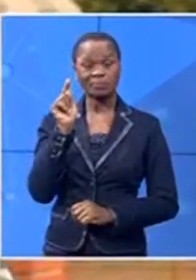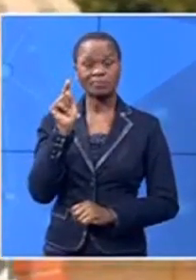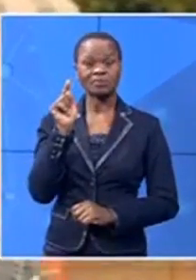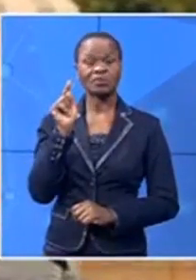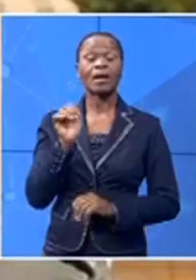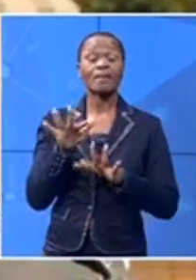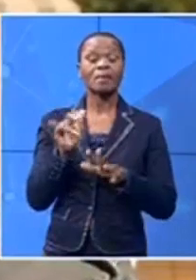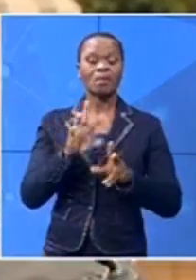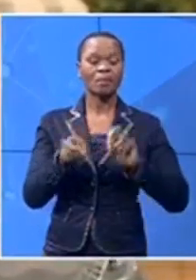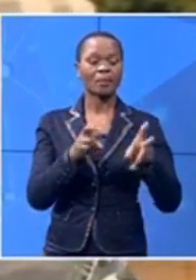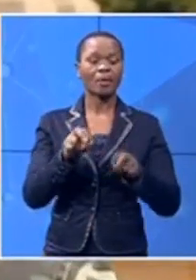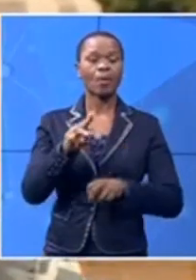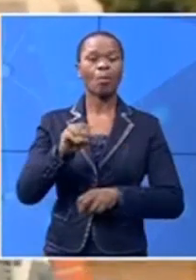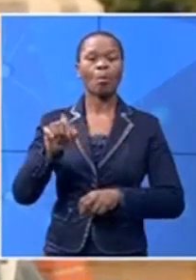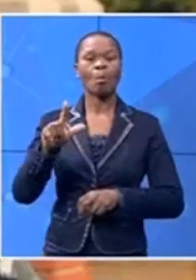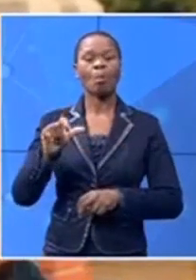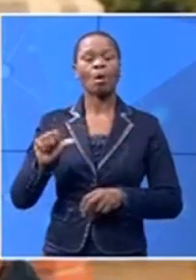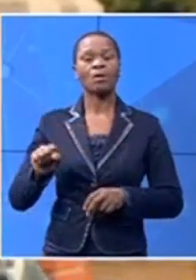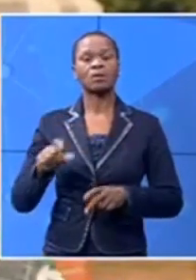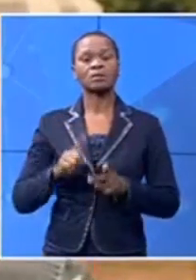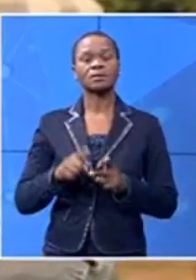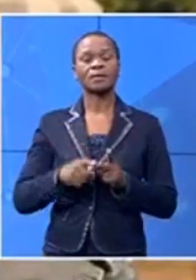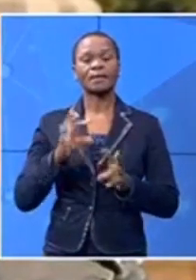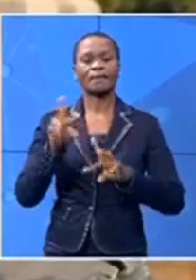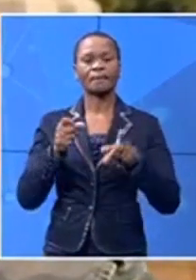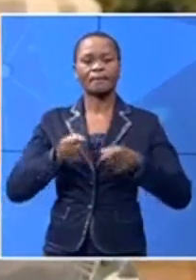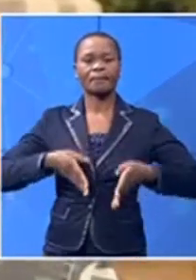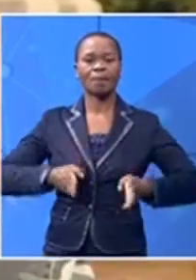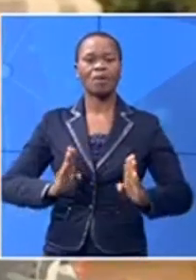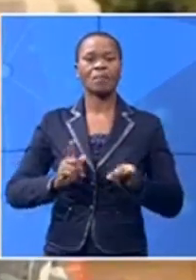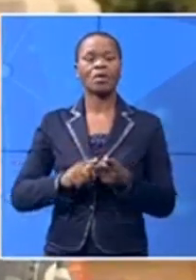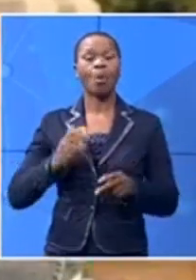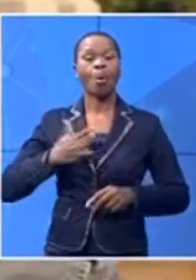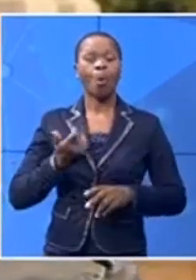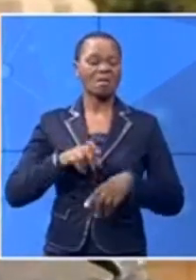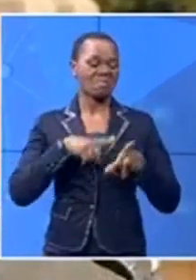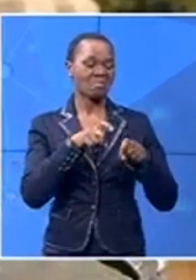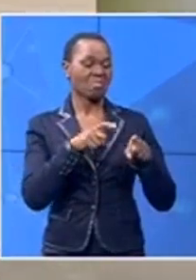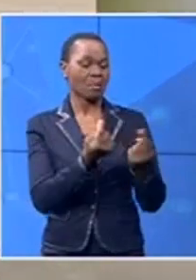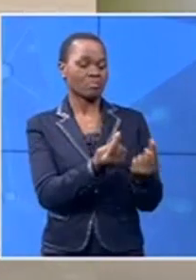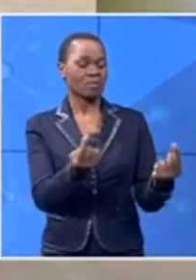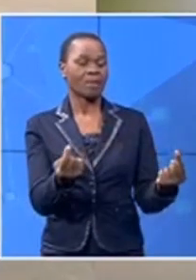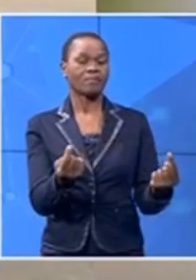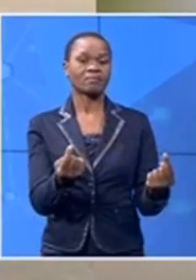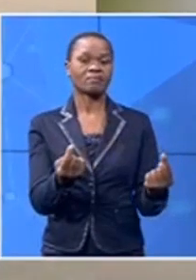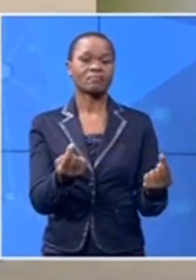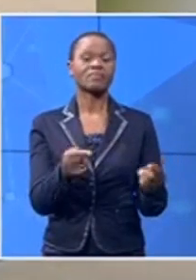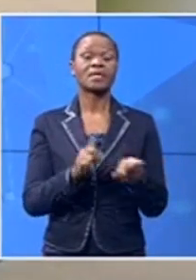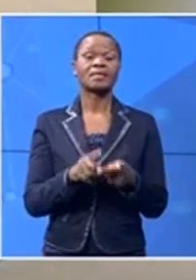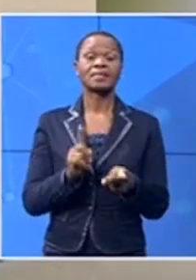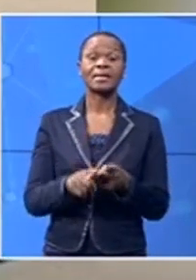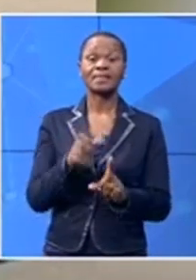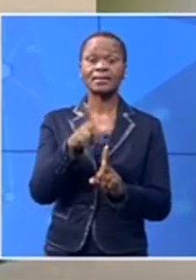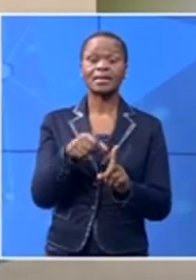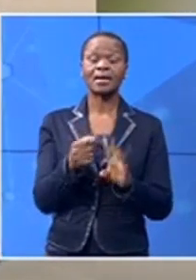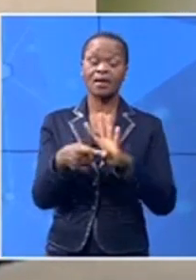people are looting the malls, when people are looting the streets, and he wants to blame few individuals. Umchunu ungomunye